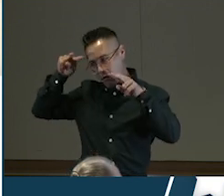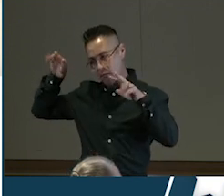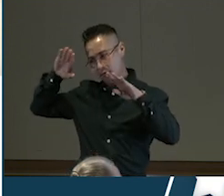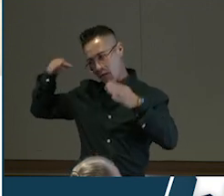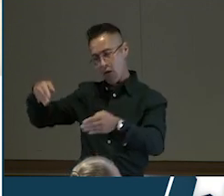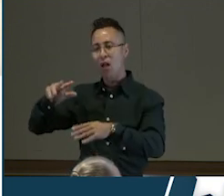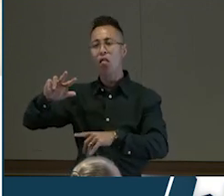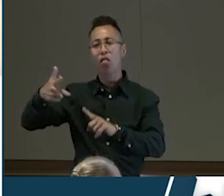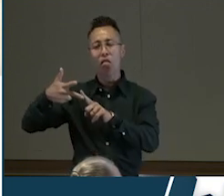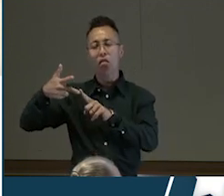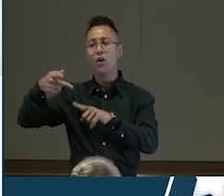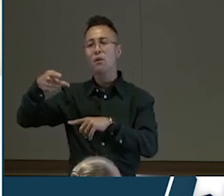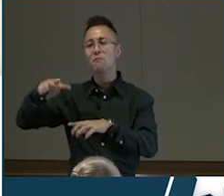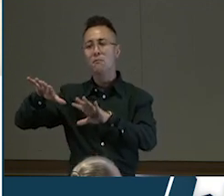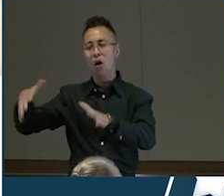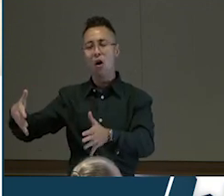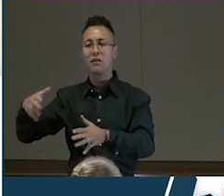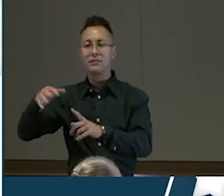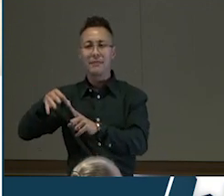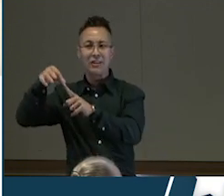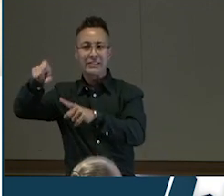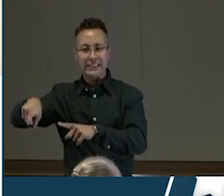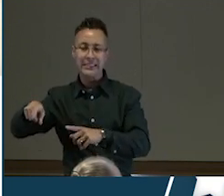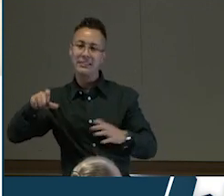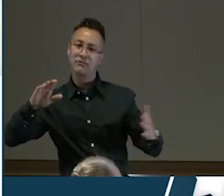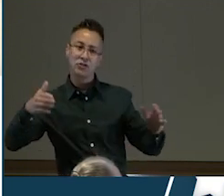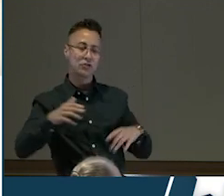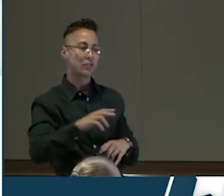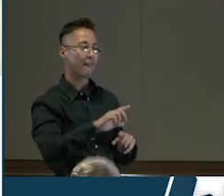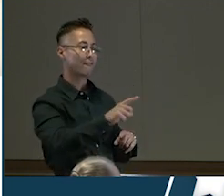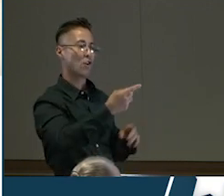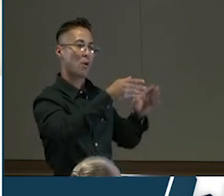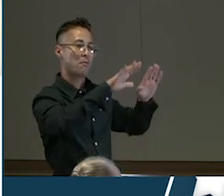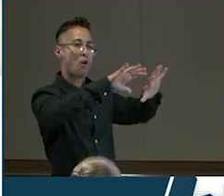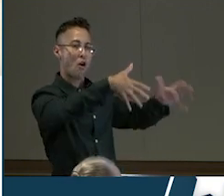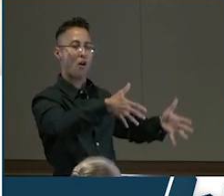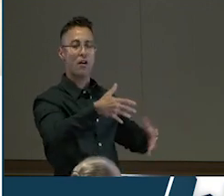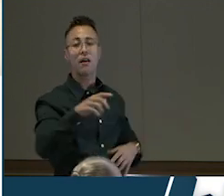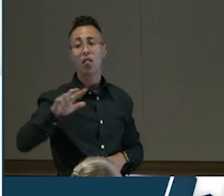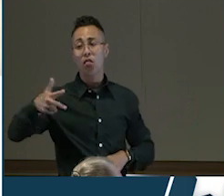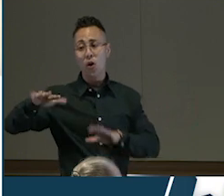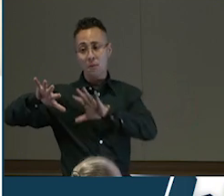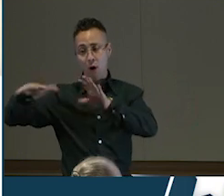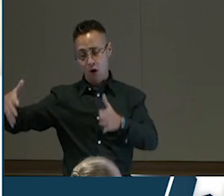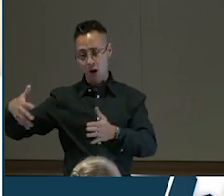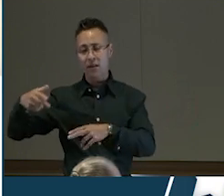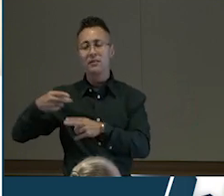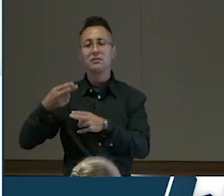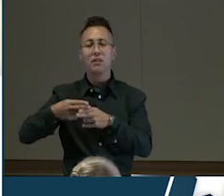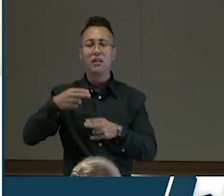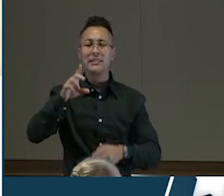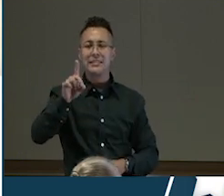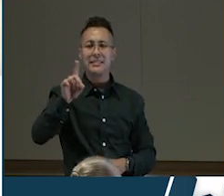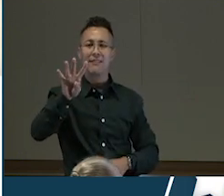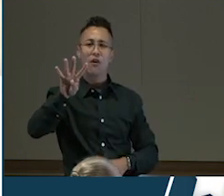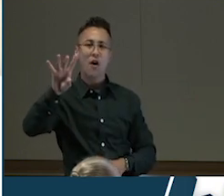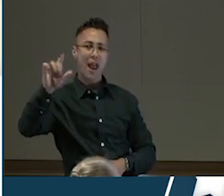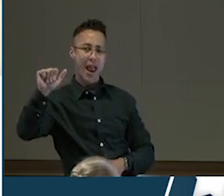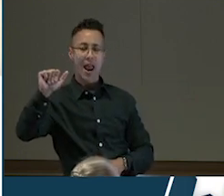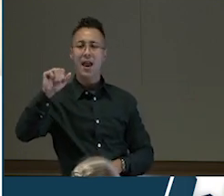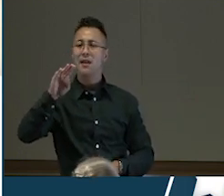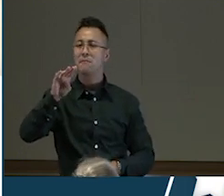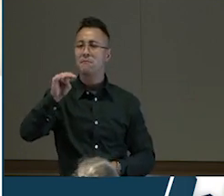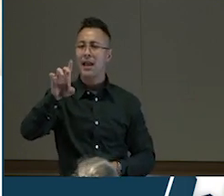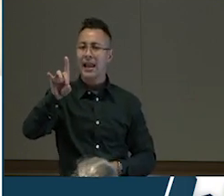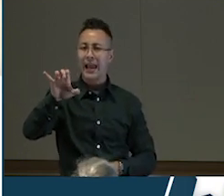a typical first-party special needs trust. A first-party special needs trust is called a D4A Medicaid Reimbursement